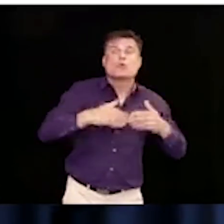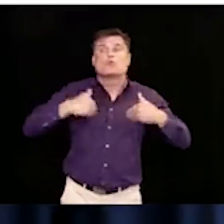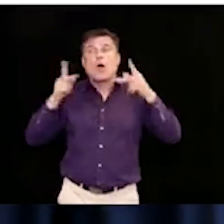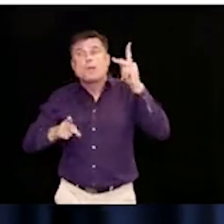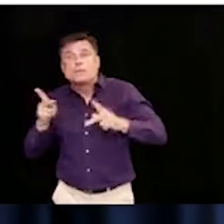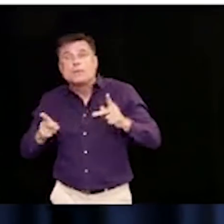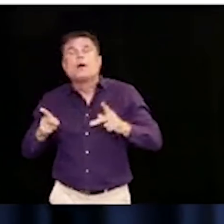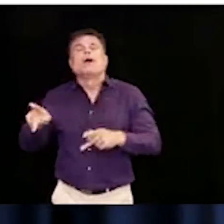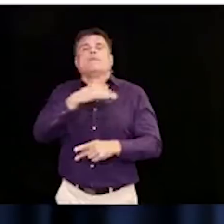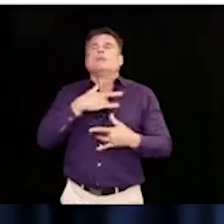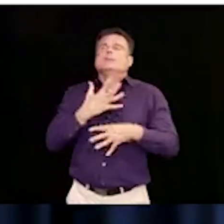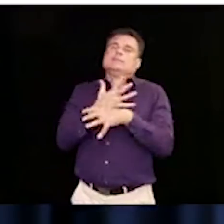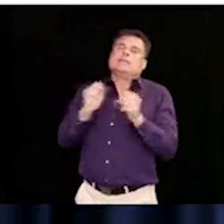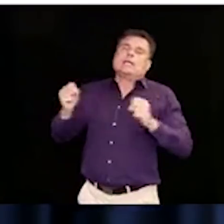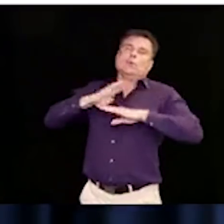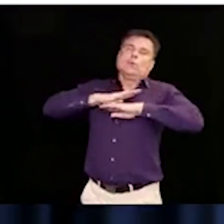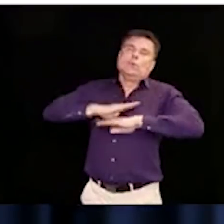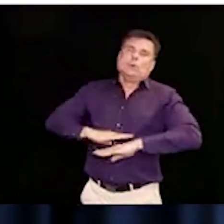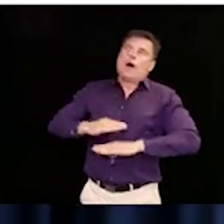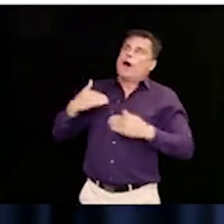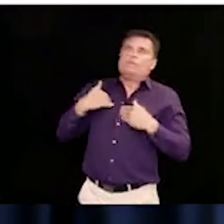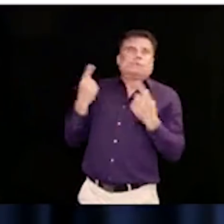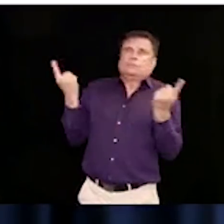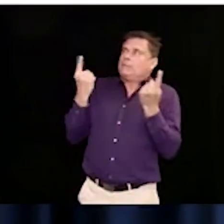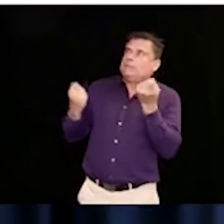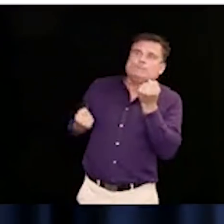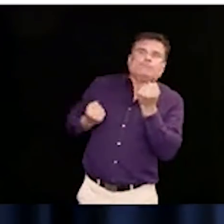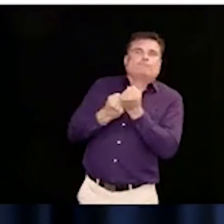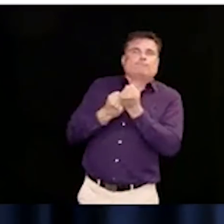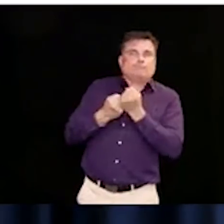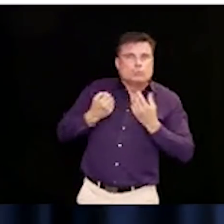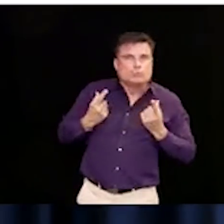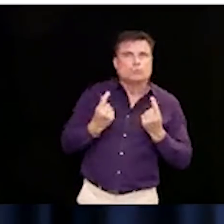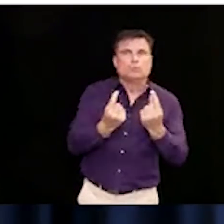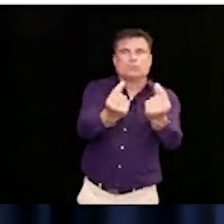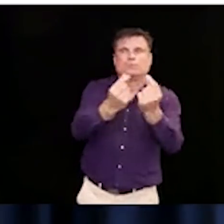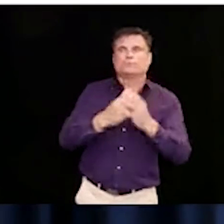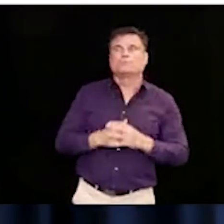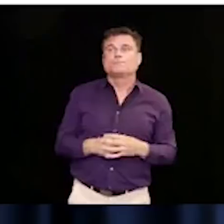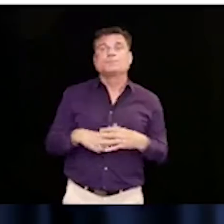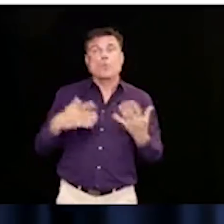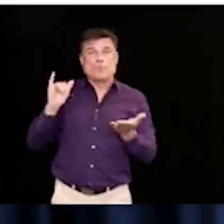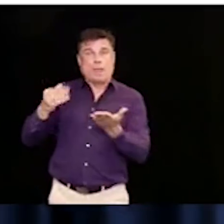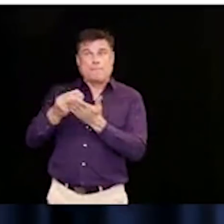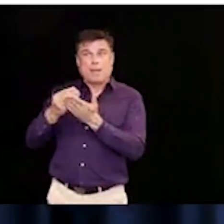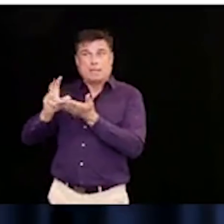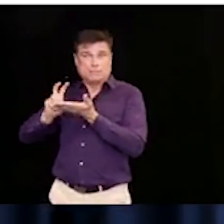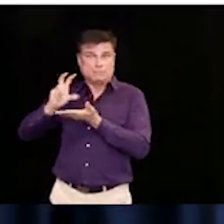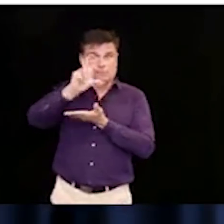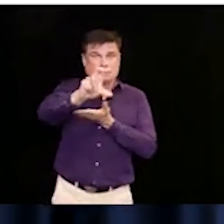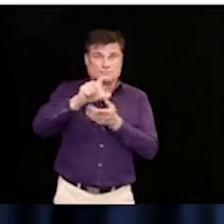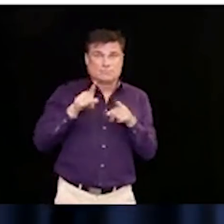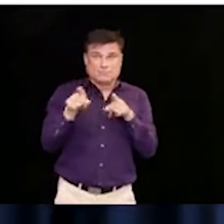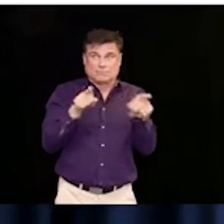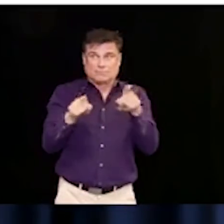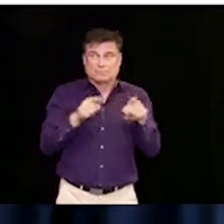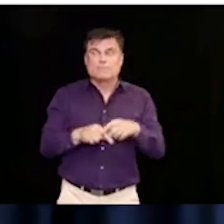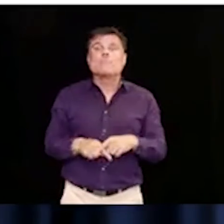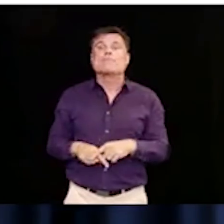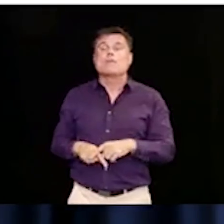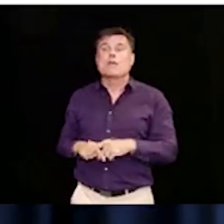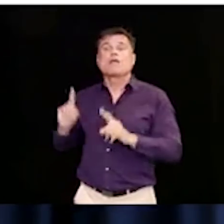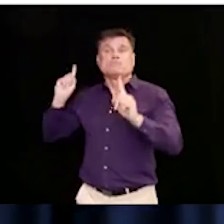much-needed helping hand in the months and years ahead. In fact, the investments that we've made in our previous three